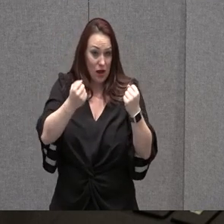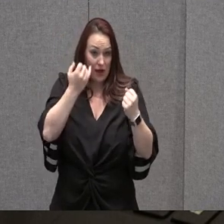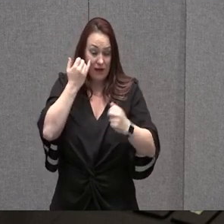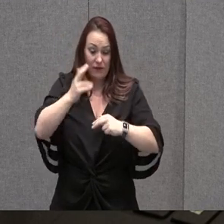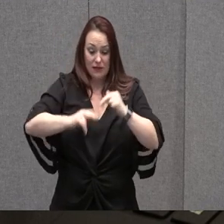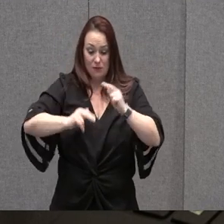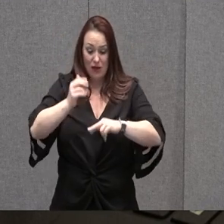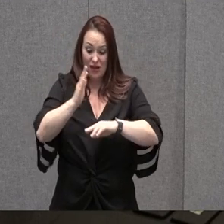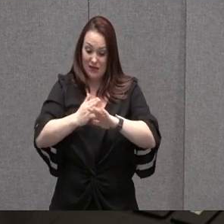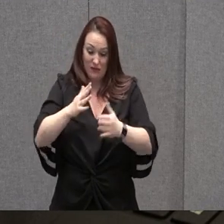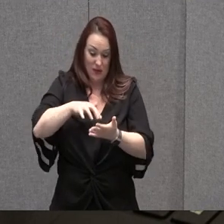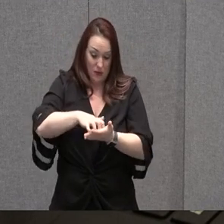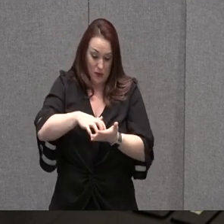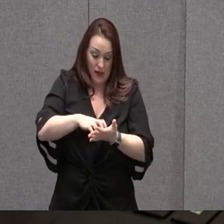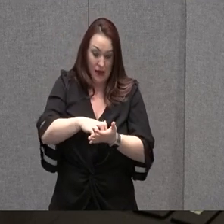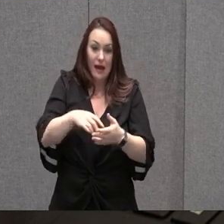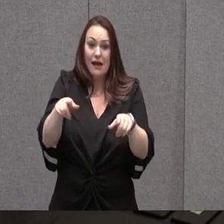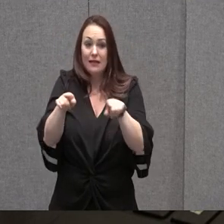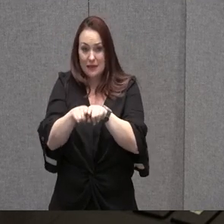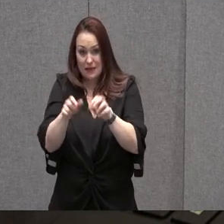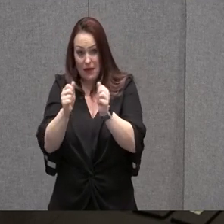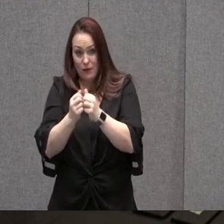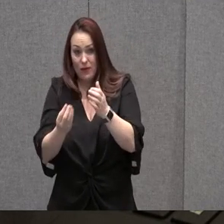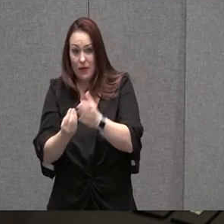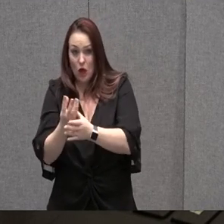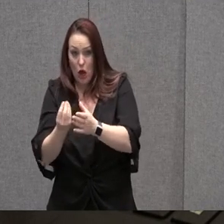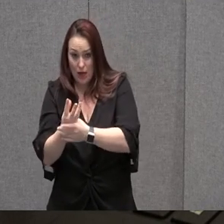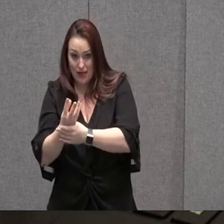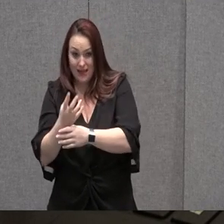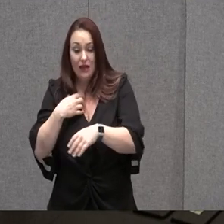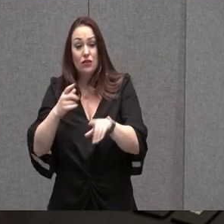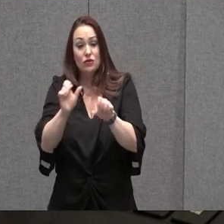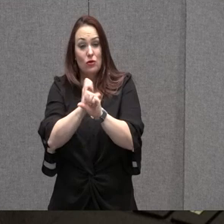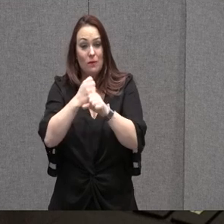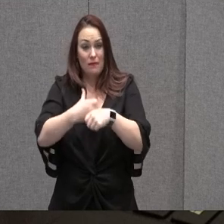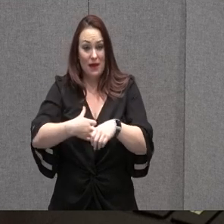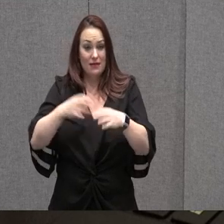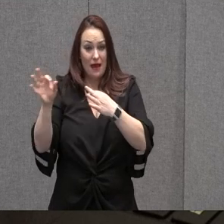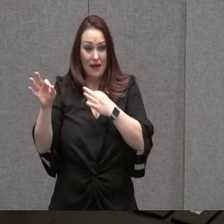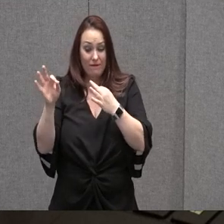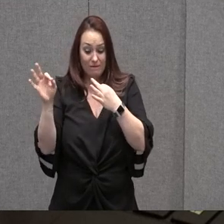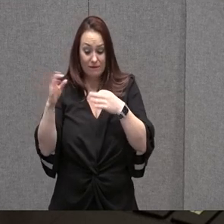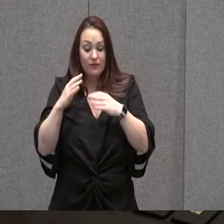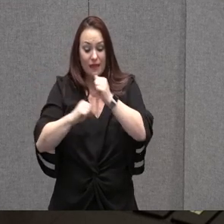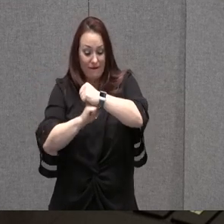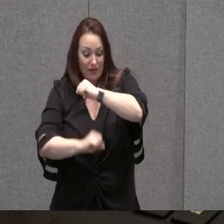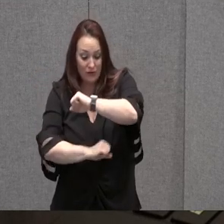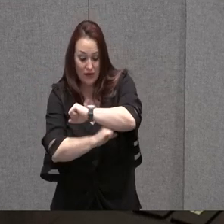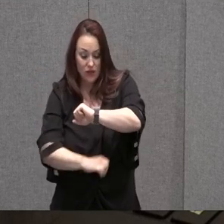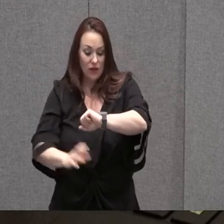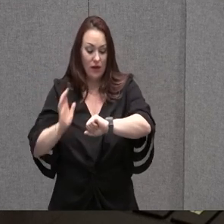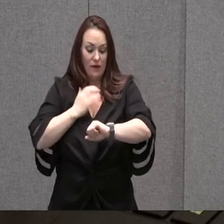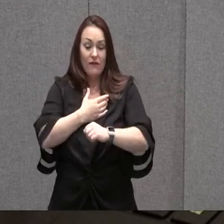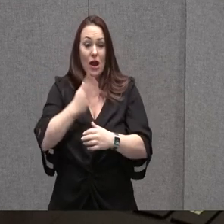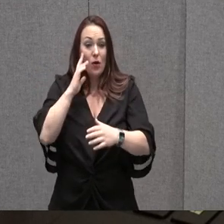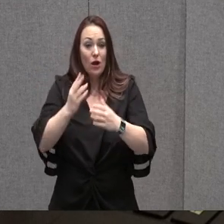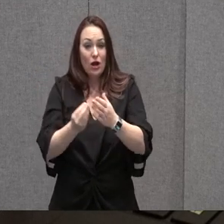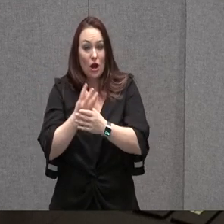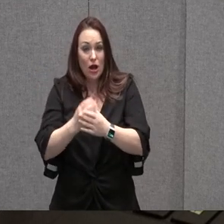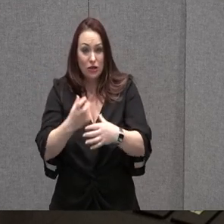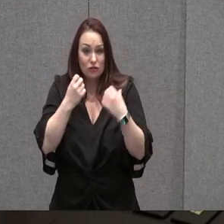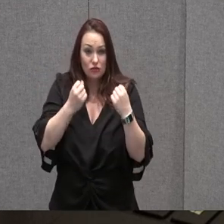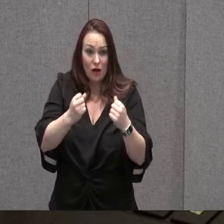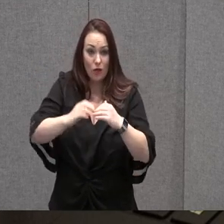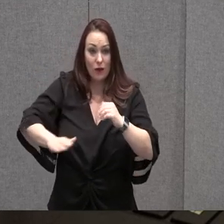weak. And the same holds true for a garden. So to make the foundation of our garden strong, we filled it with